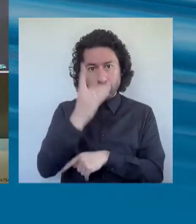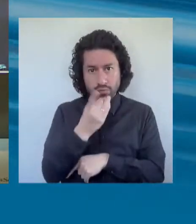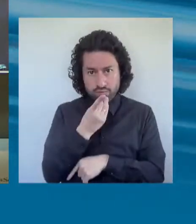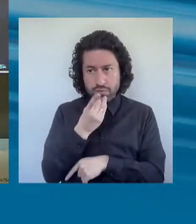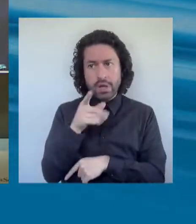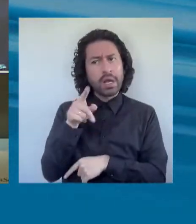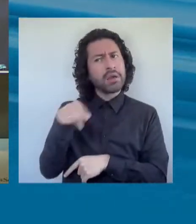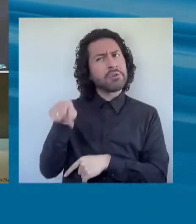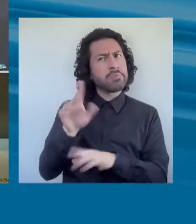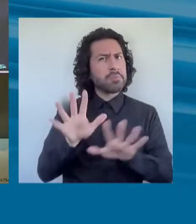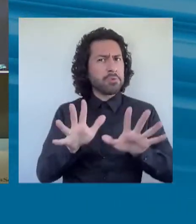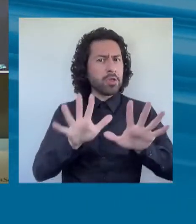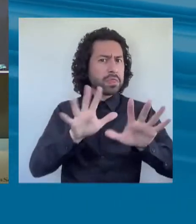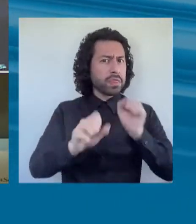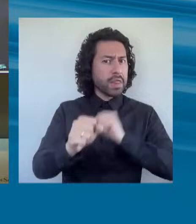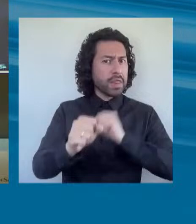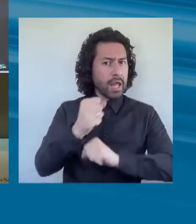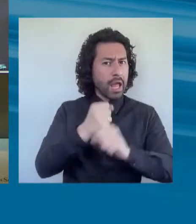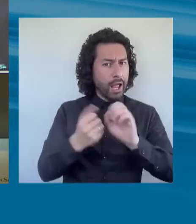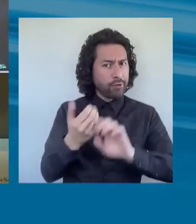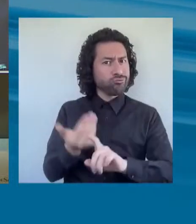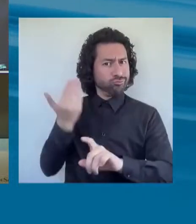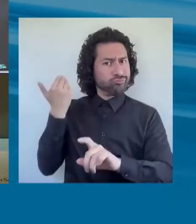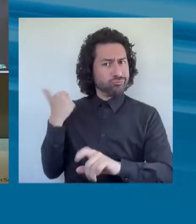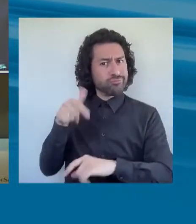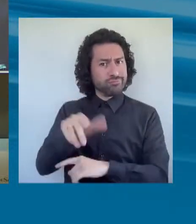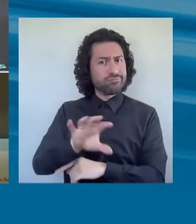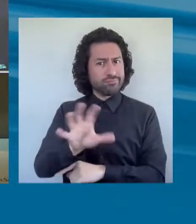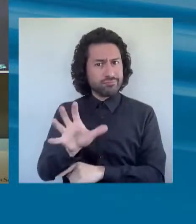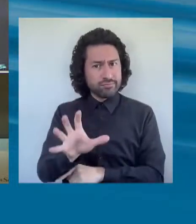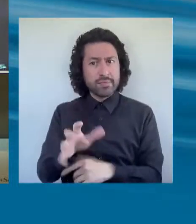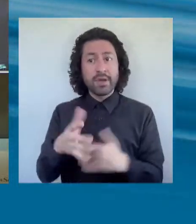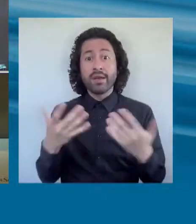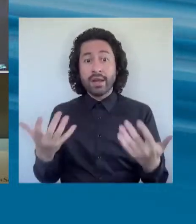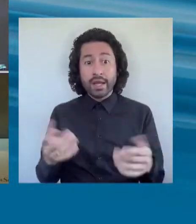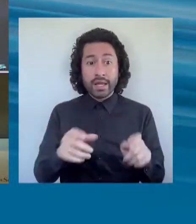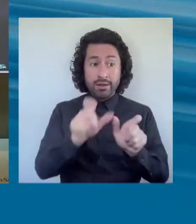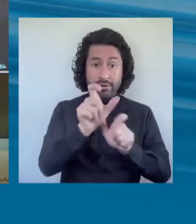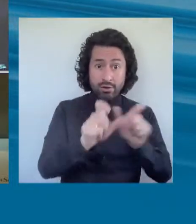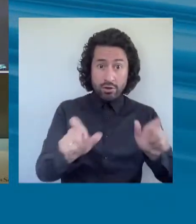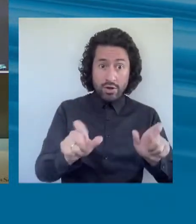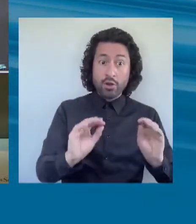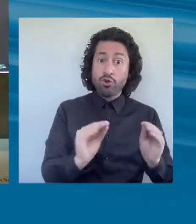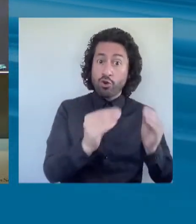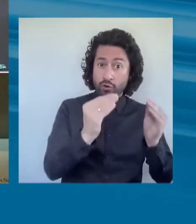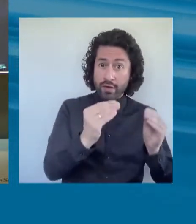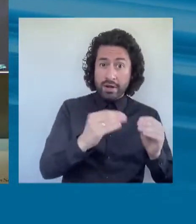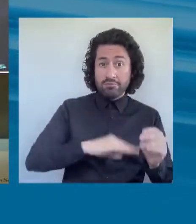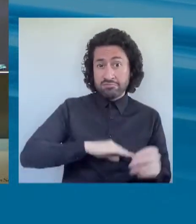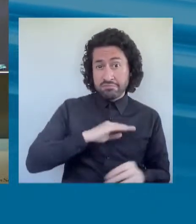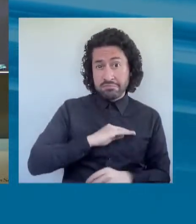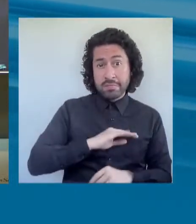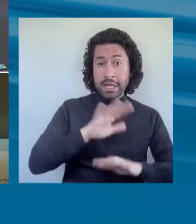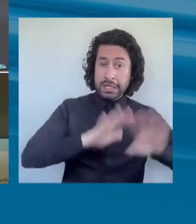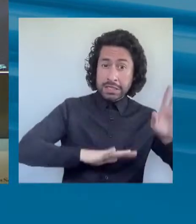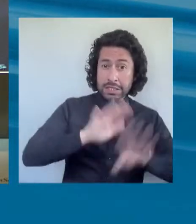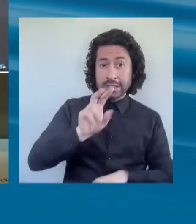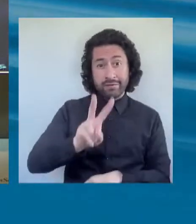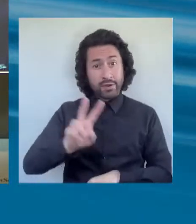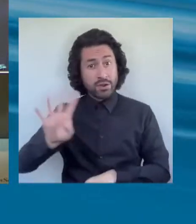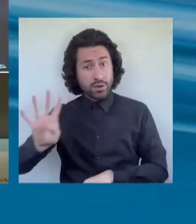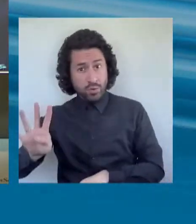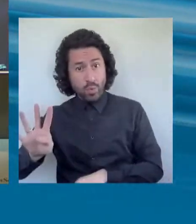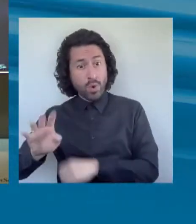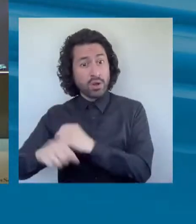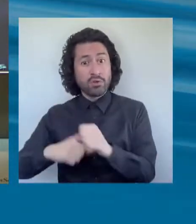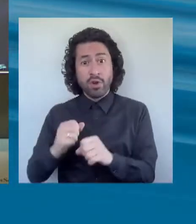Republic, where only 10 years ago, at a regional level, 6 out of 10 young people between 15 and 24